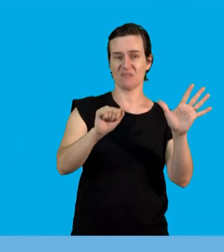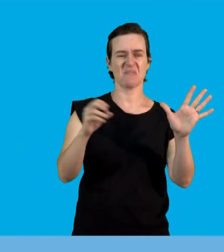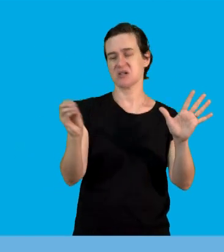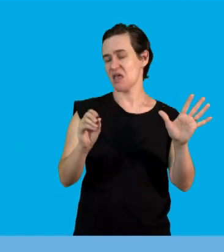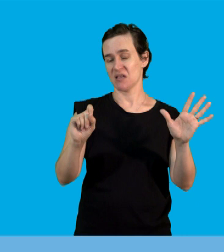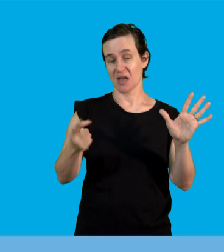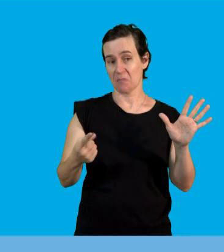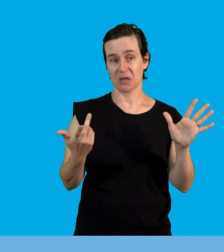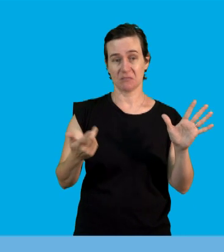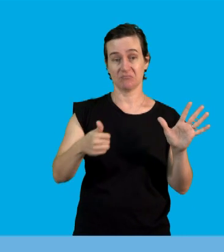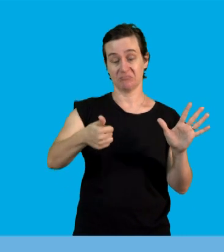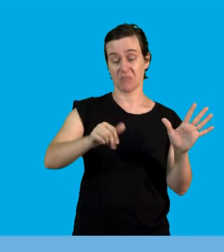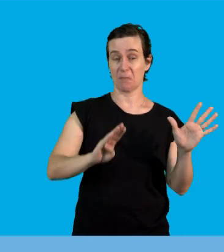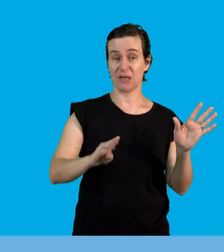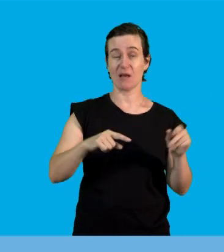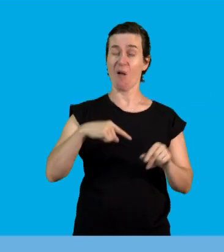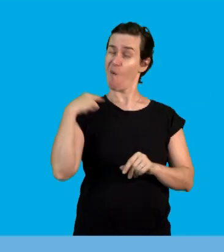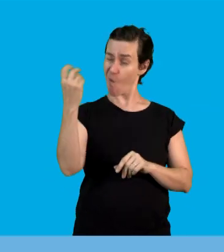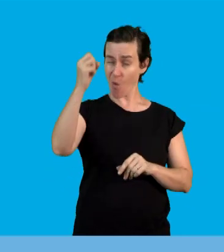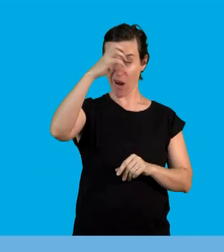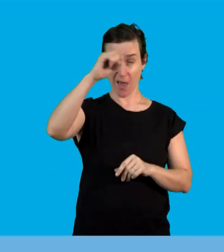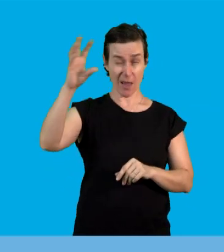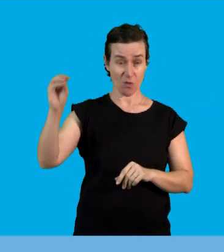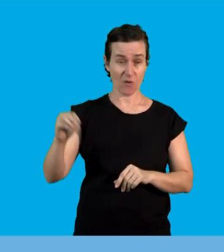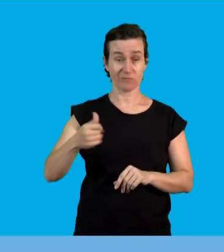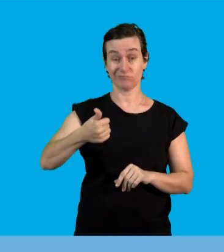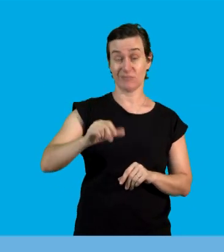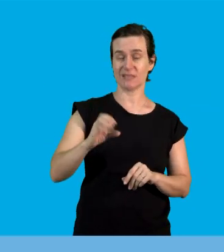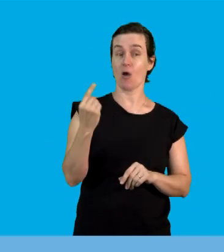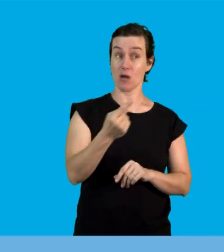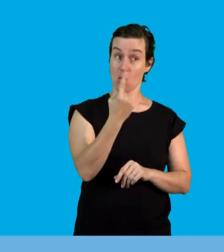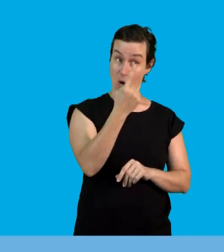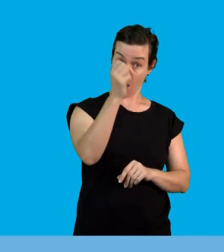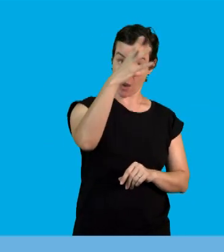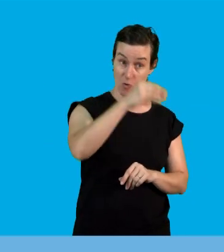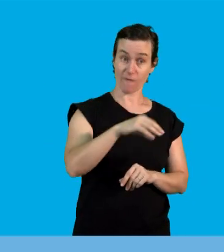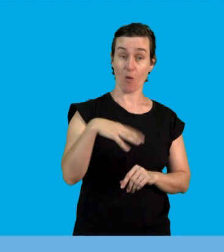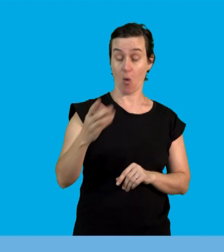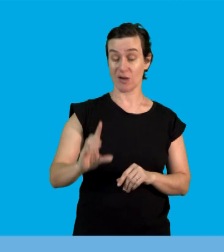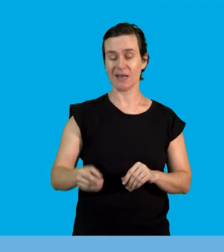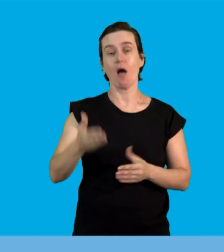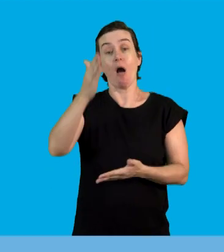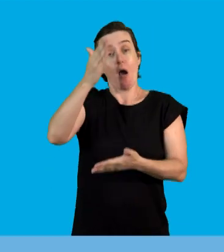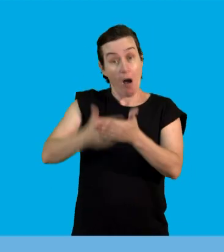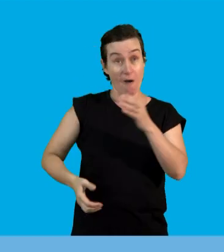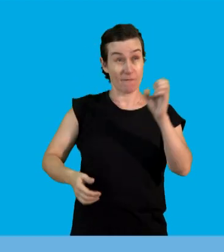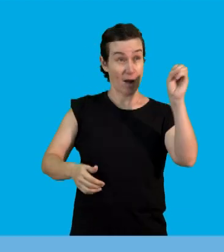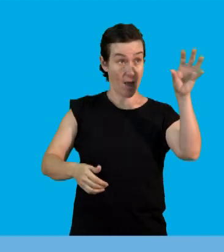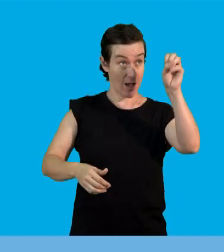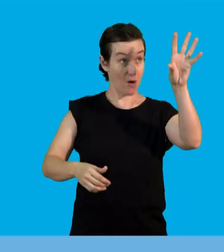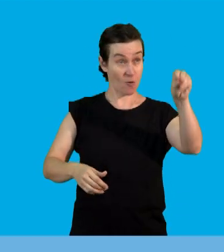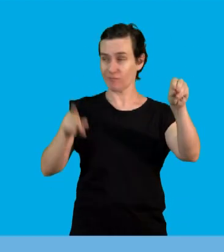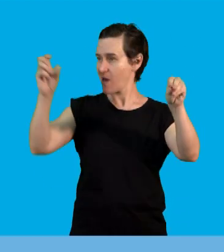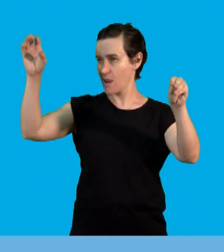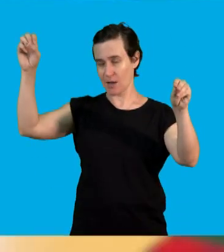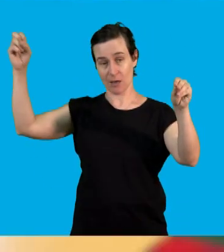Nothing happens. All the lights go out. Only that light goes out and half of the light go out. Remember, if you have a 5-room